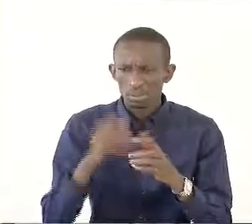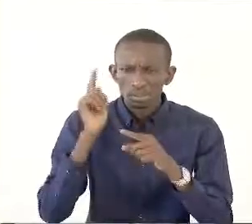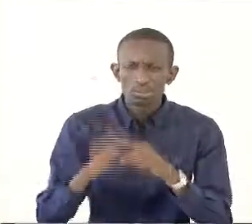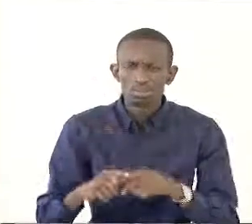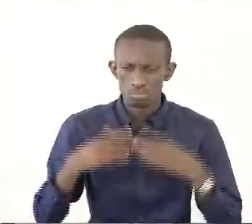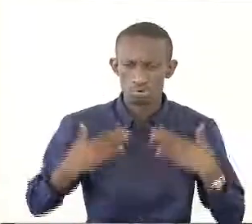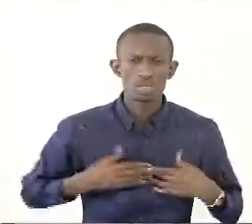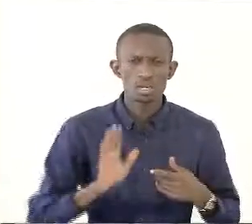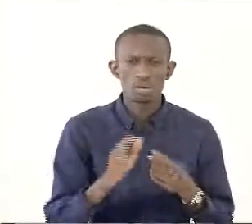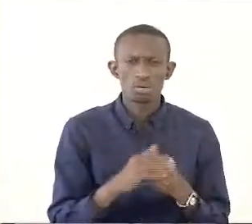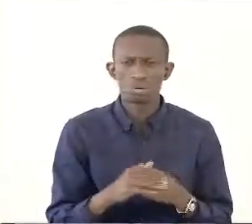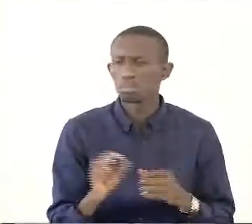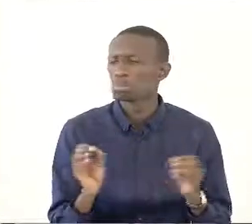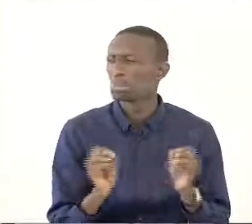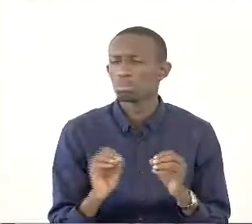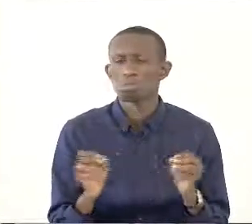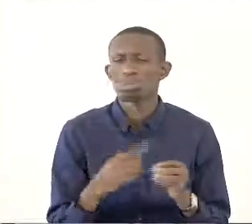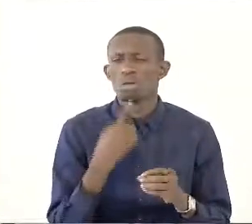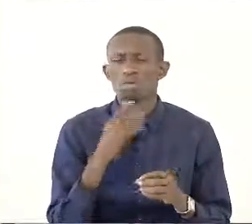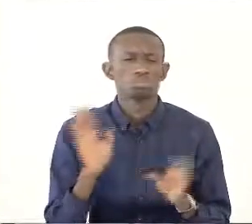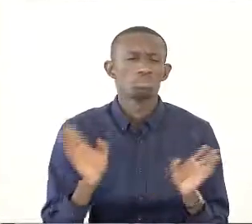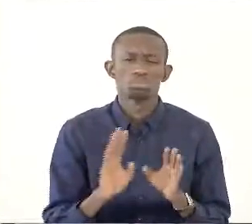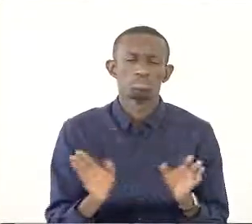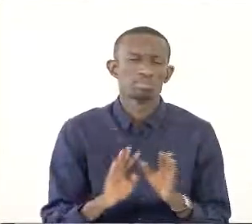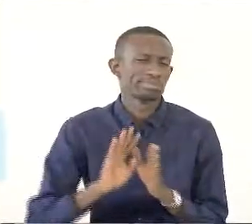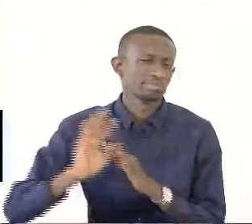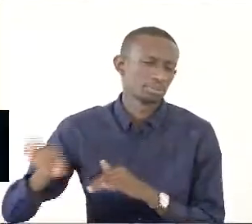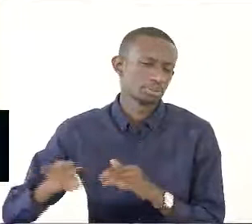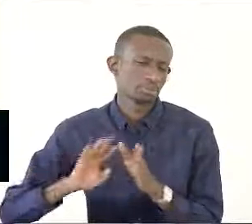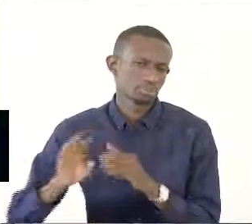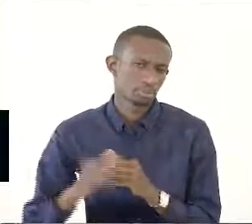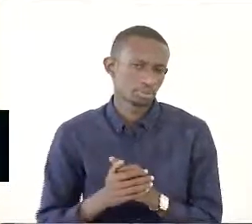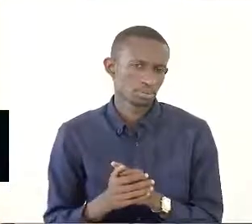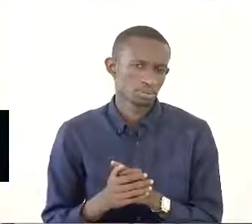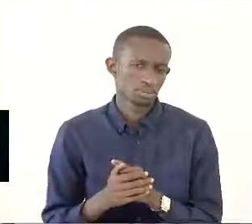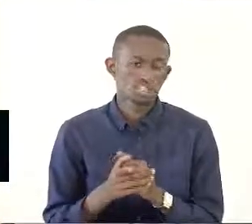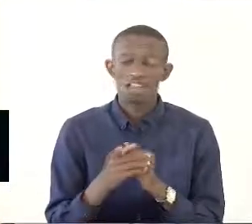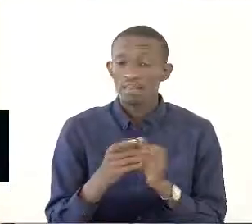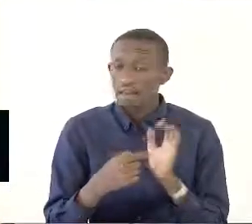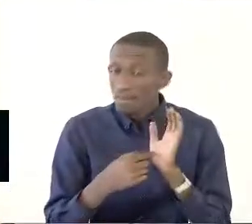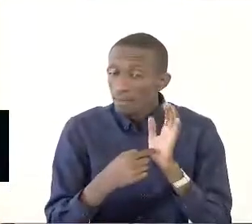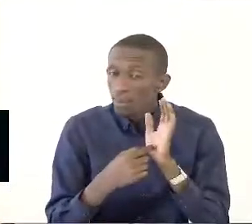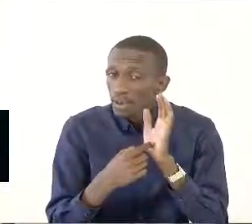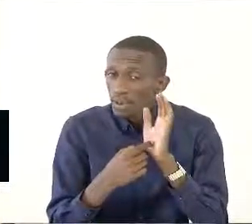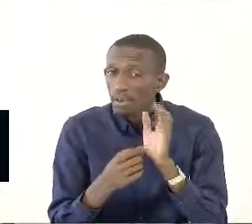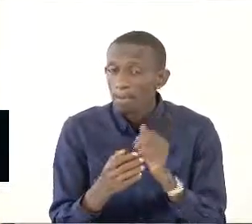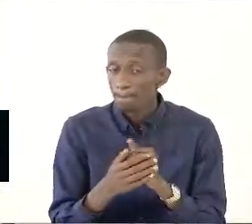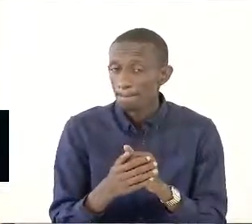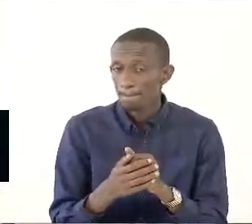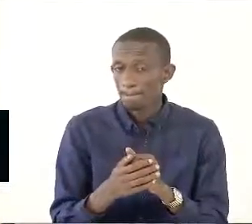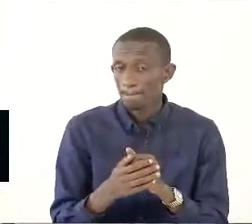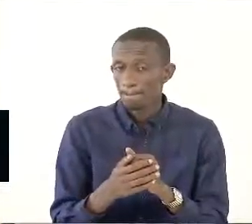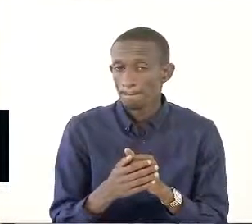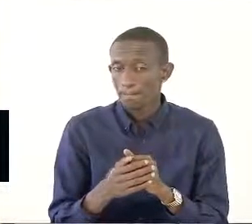there is a way of using the other different devices so that those other devices will tell you or